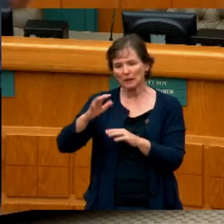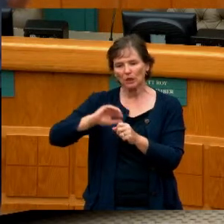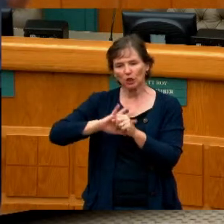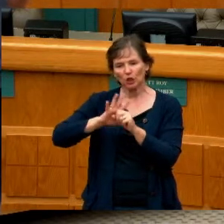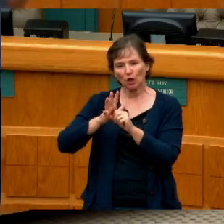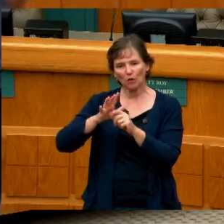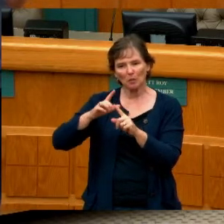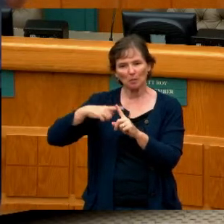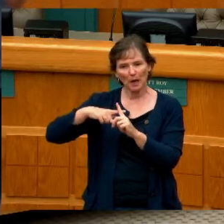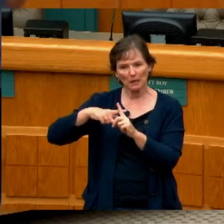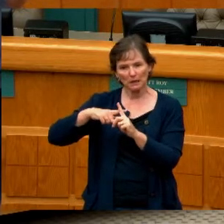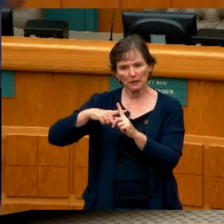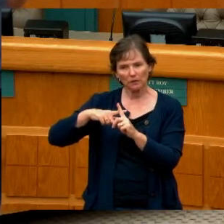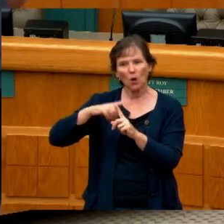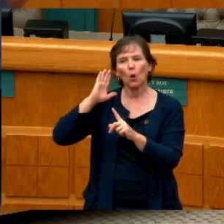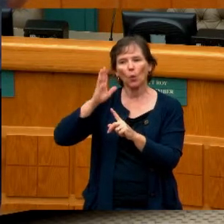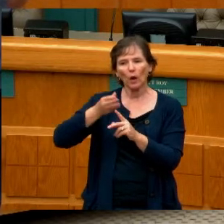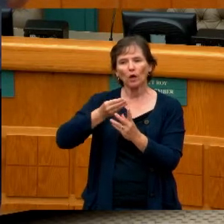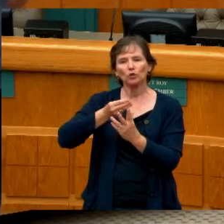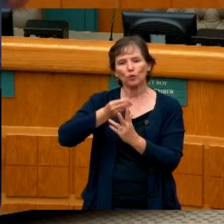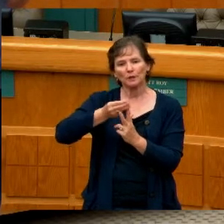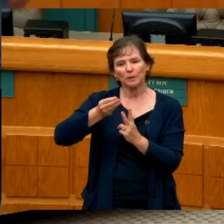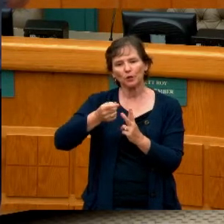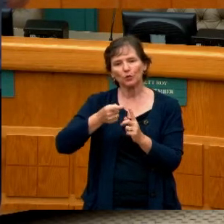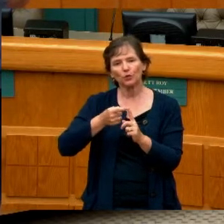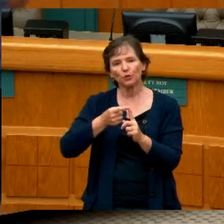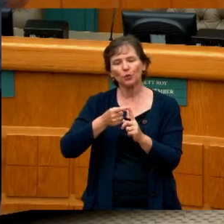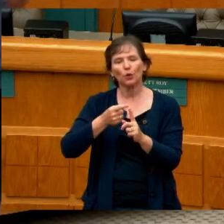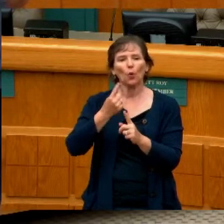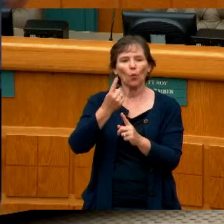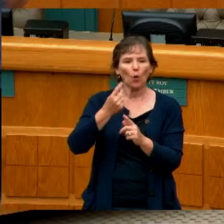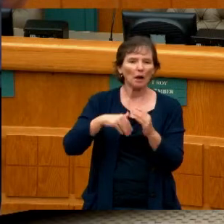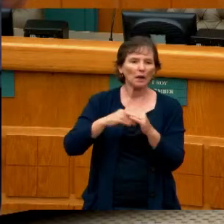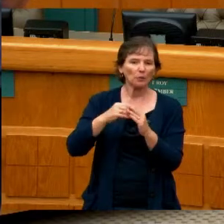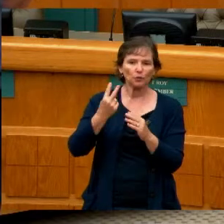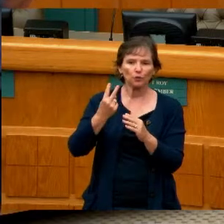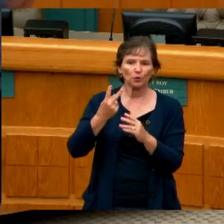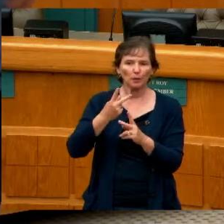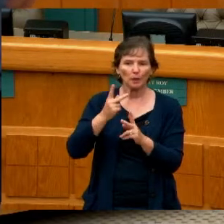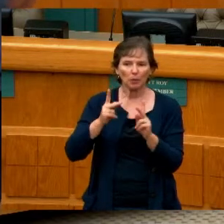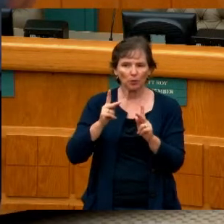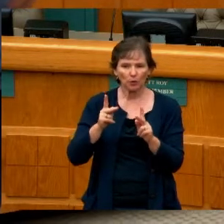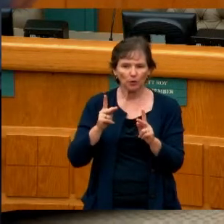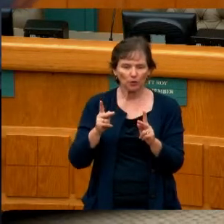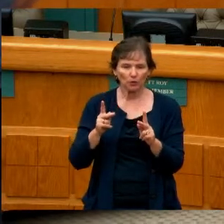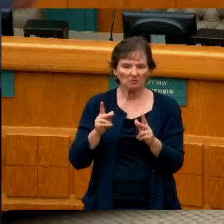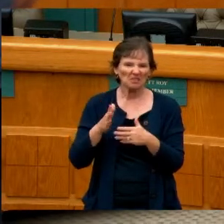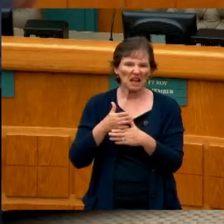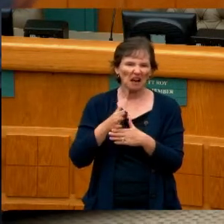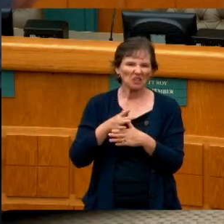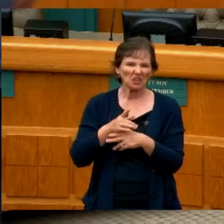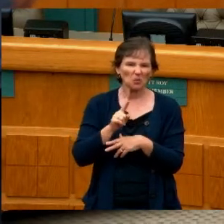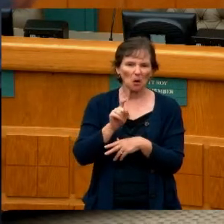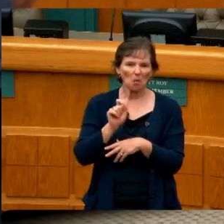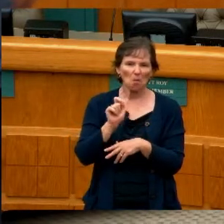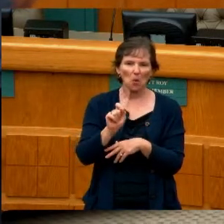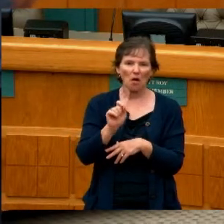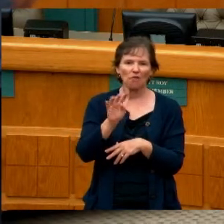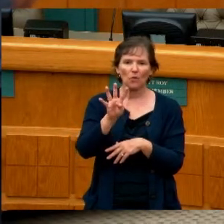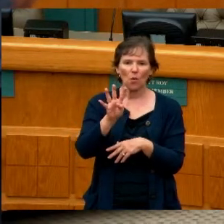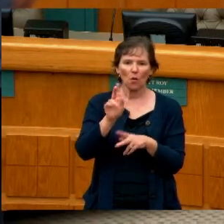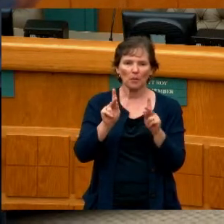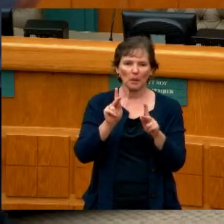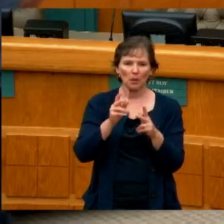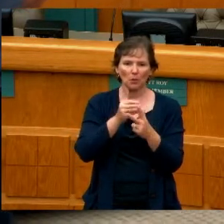1.4, the week before it was 1.4. So what that means is that for every person that contracts COVID, they're going